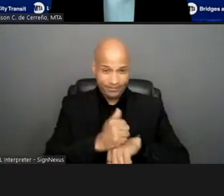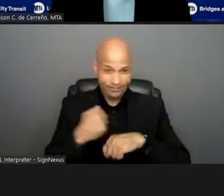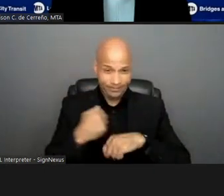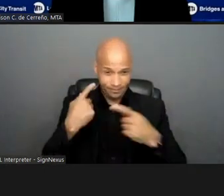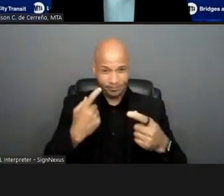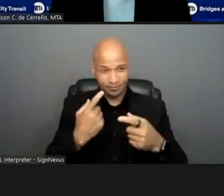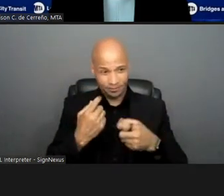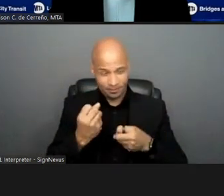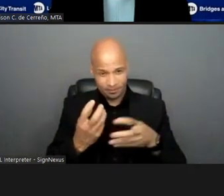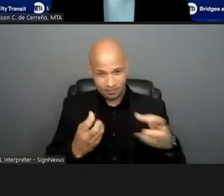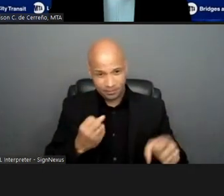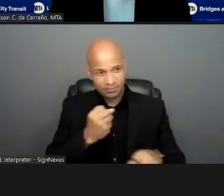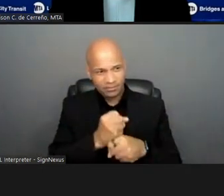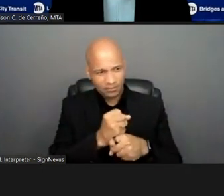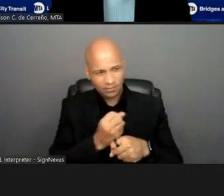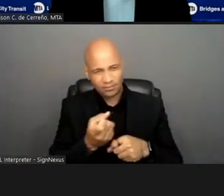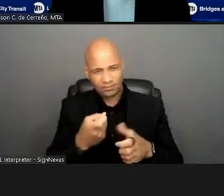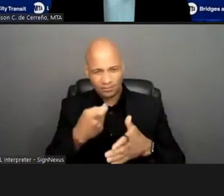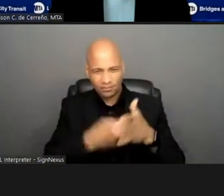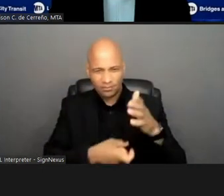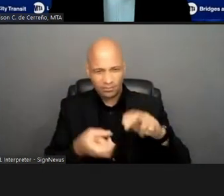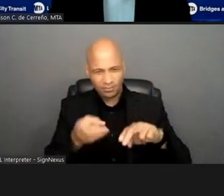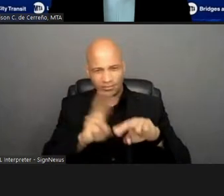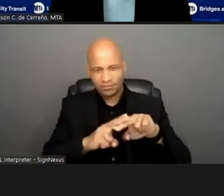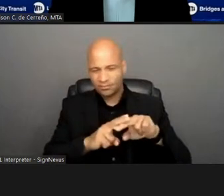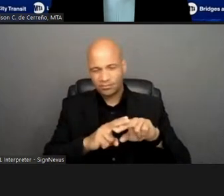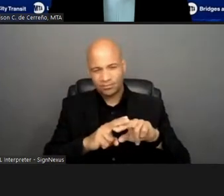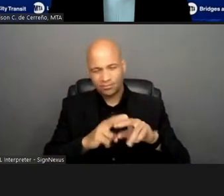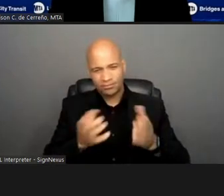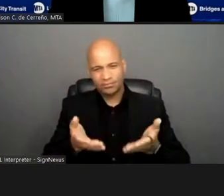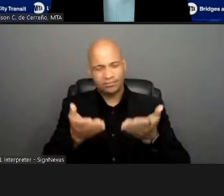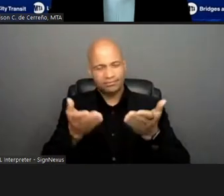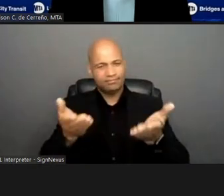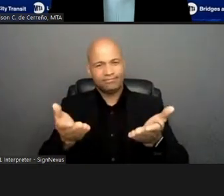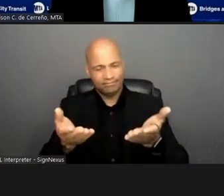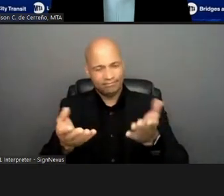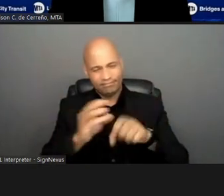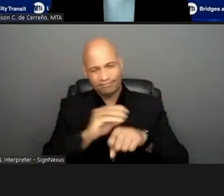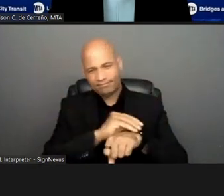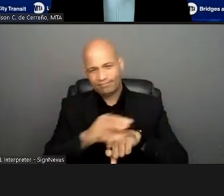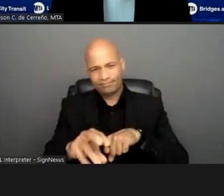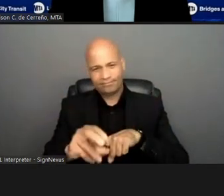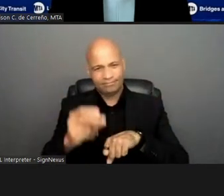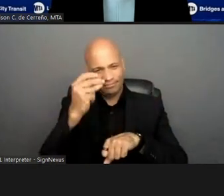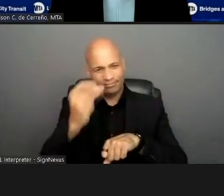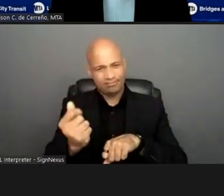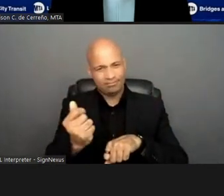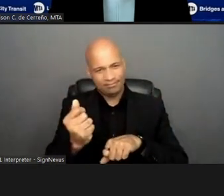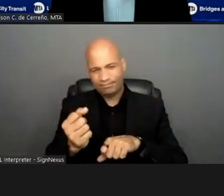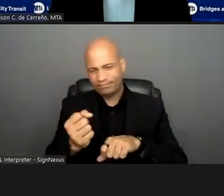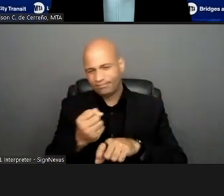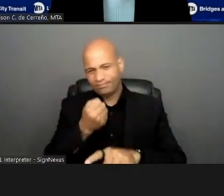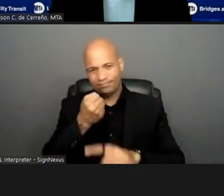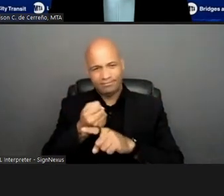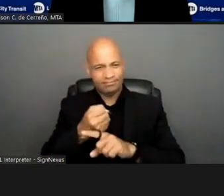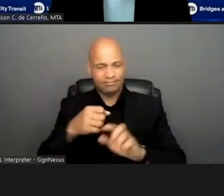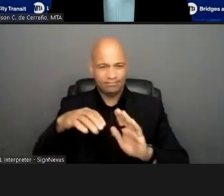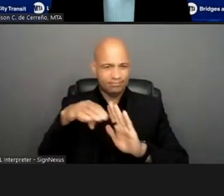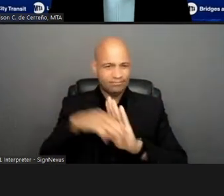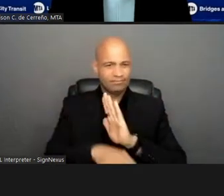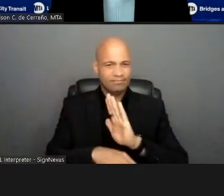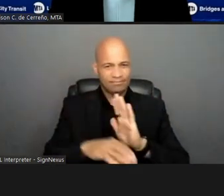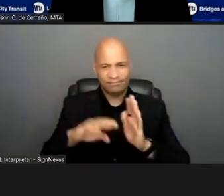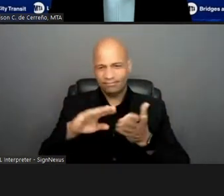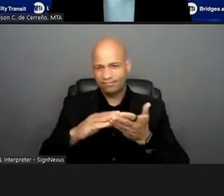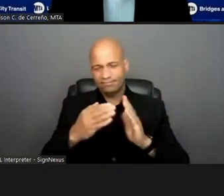this massive overburdened over-regulated proposal the effects will be immediate and devastating to the business community and the city's